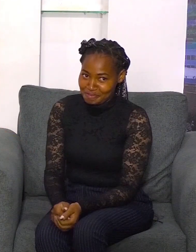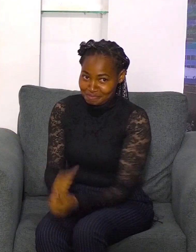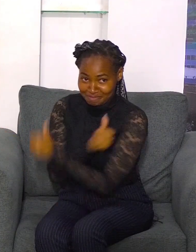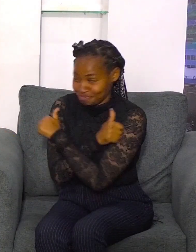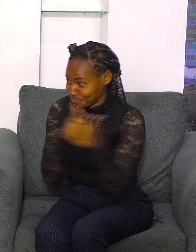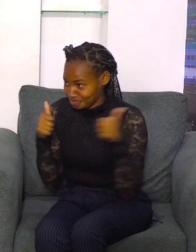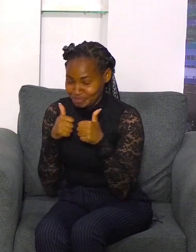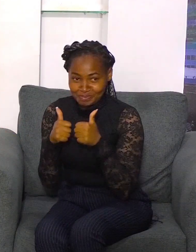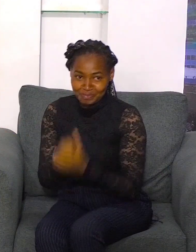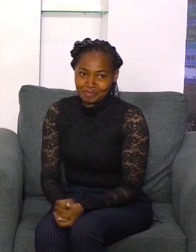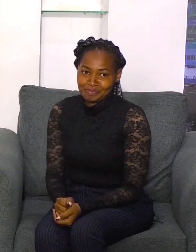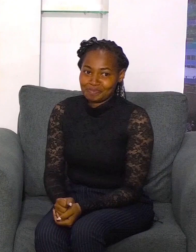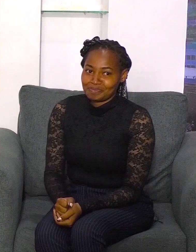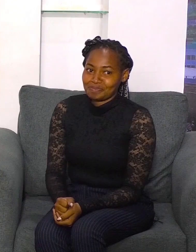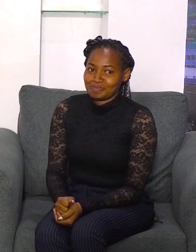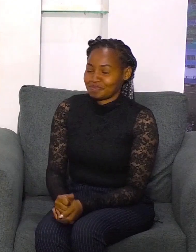fine.